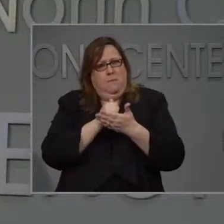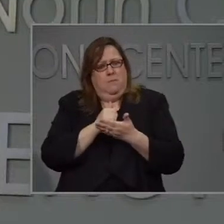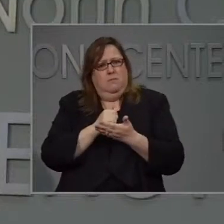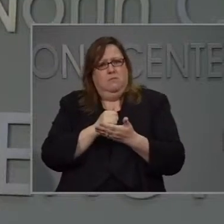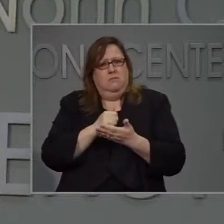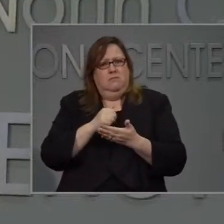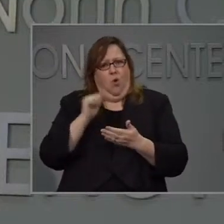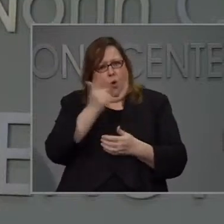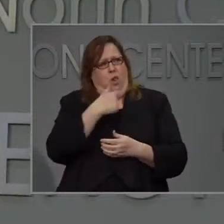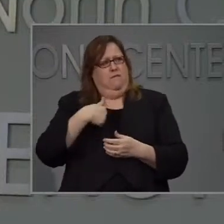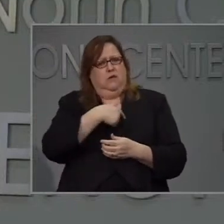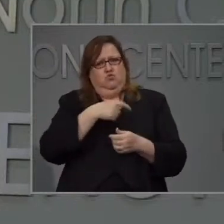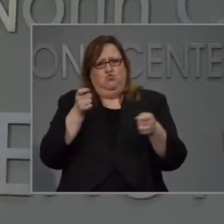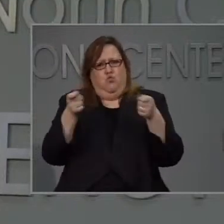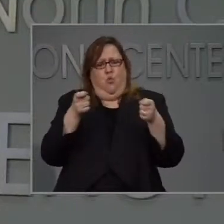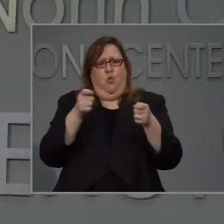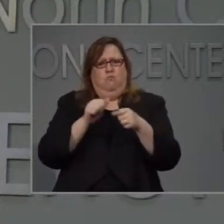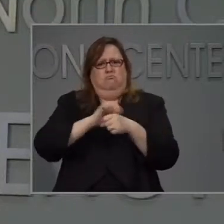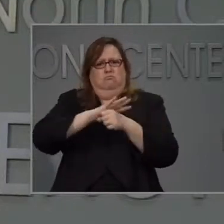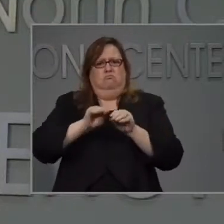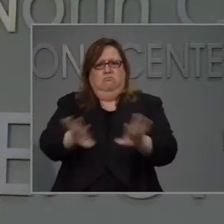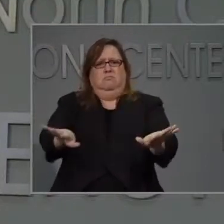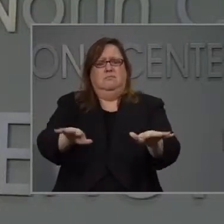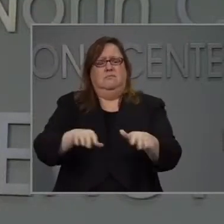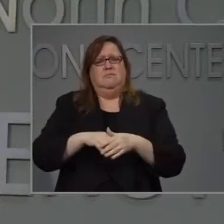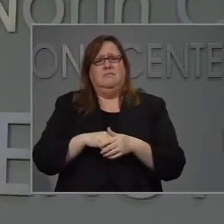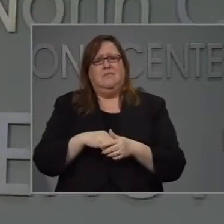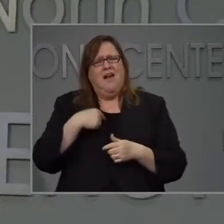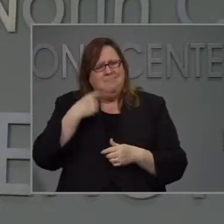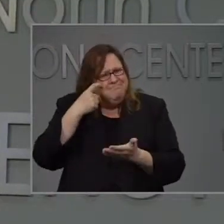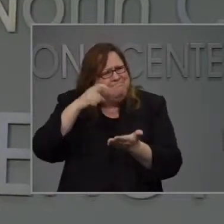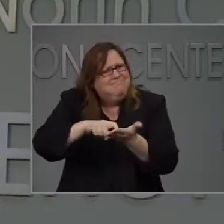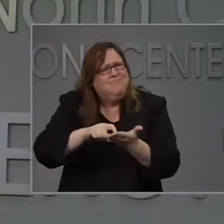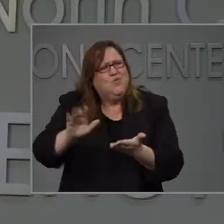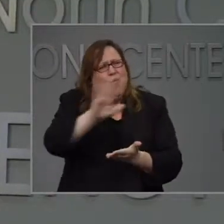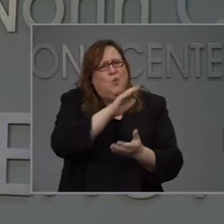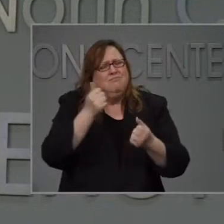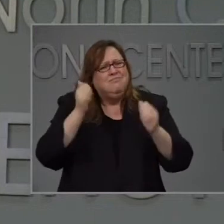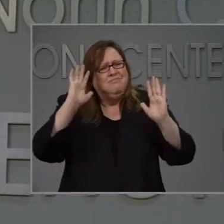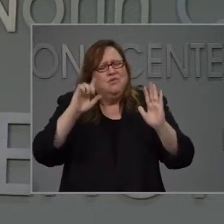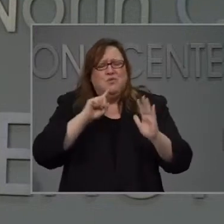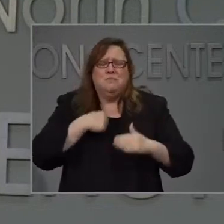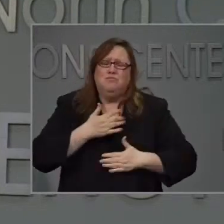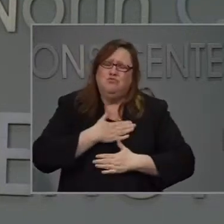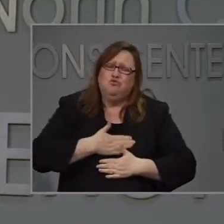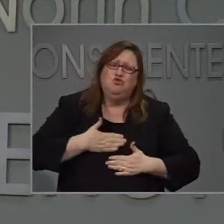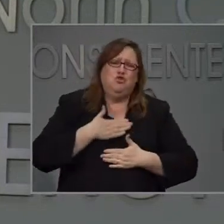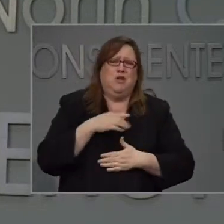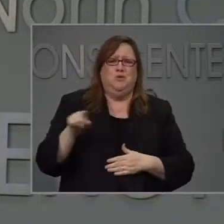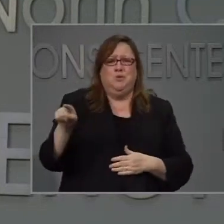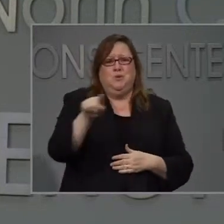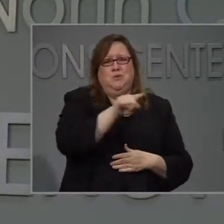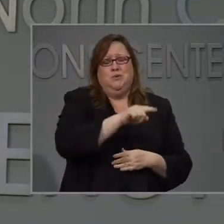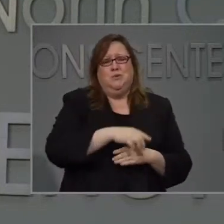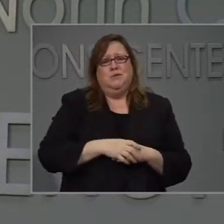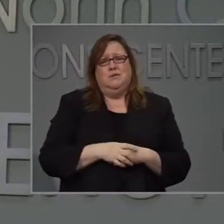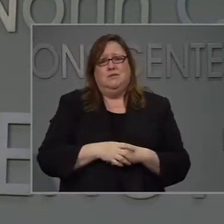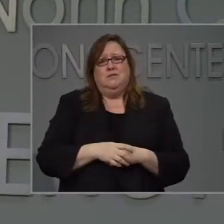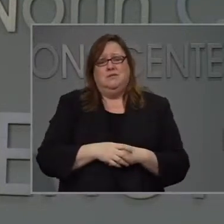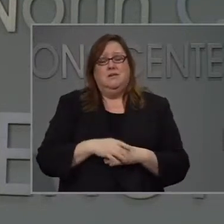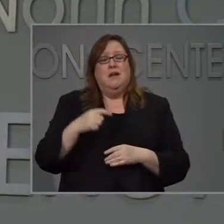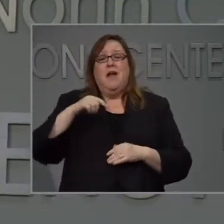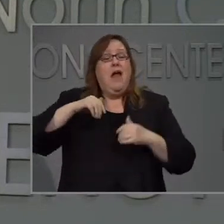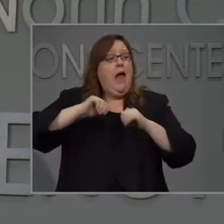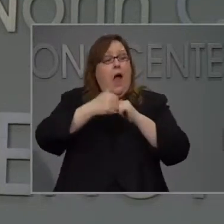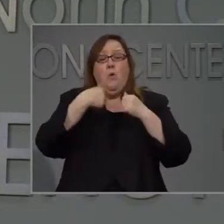control. I see those sacrifices and I appreciate them. We can only beat COVID-19 if we work together